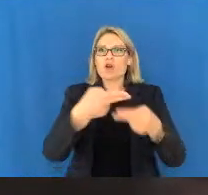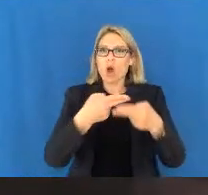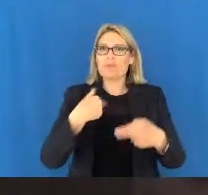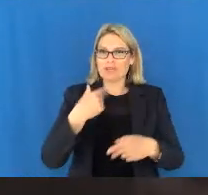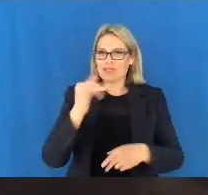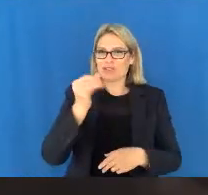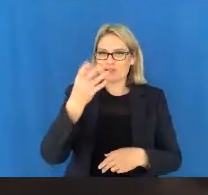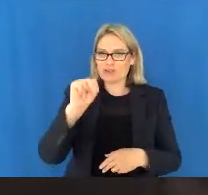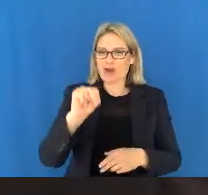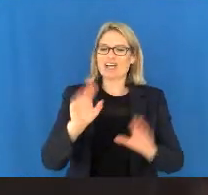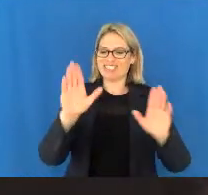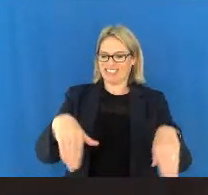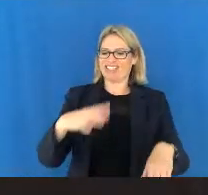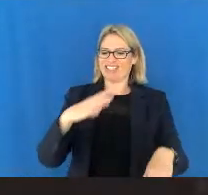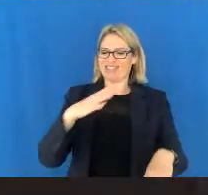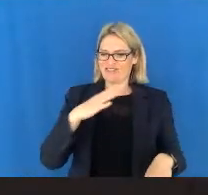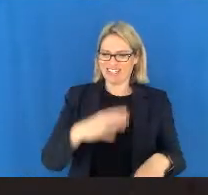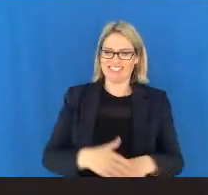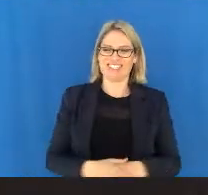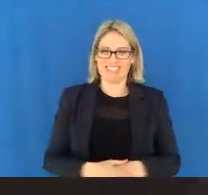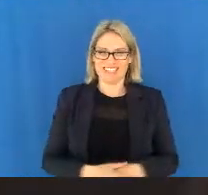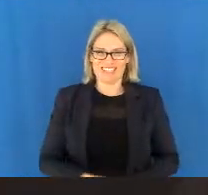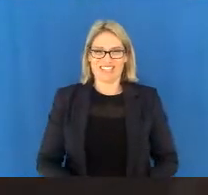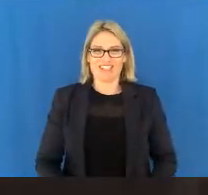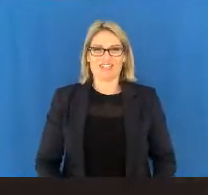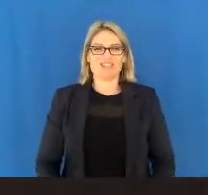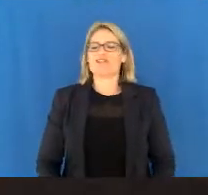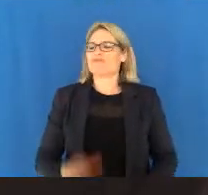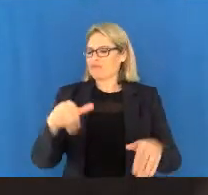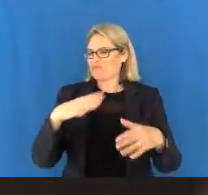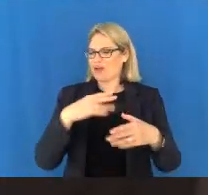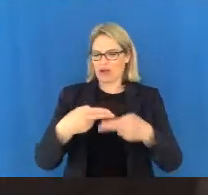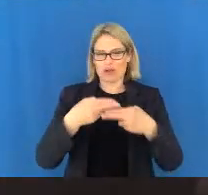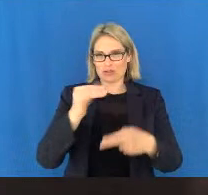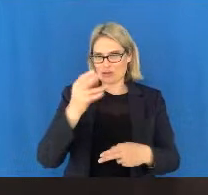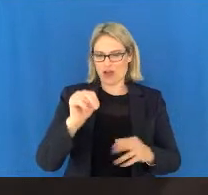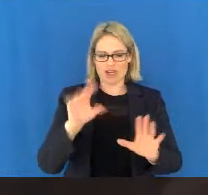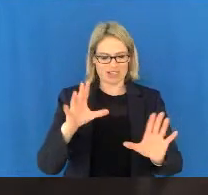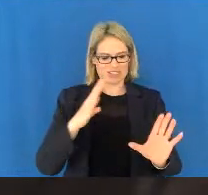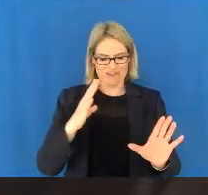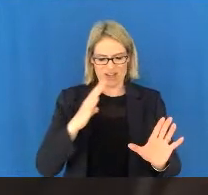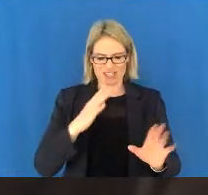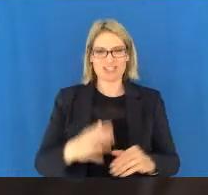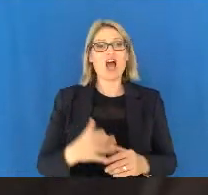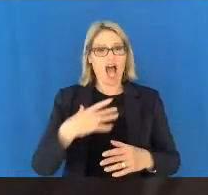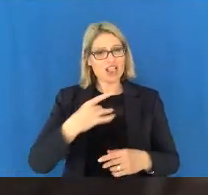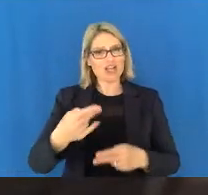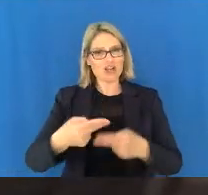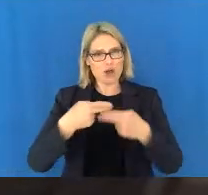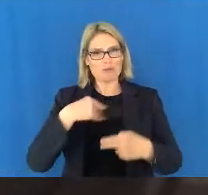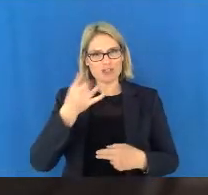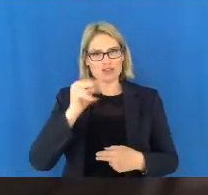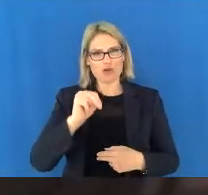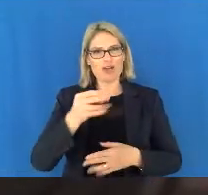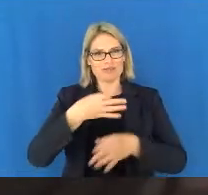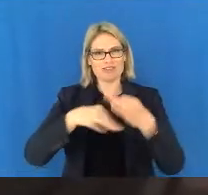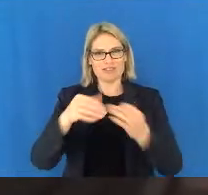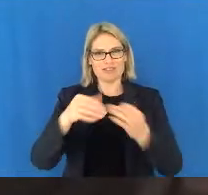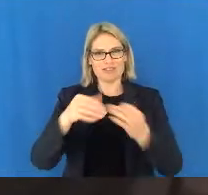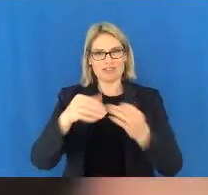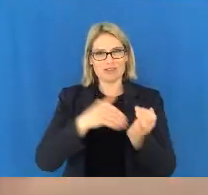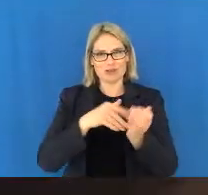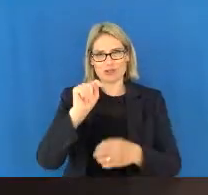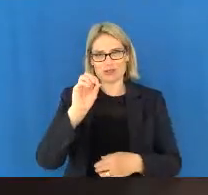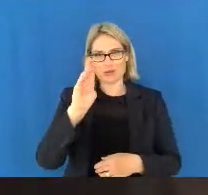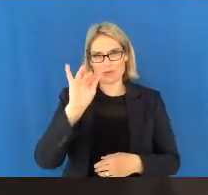problem. Look, no problem. It's okay. I like to be called John. What's